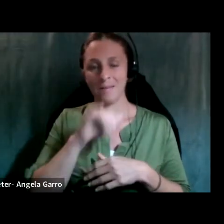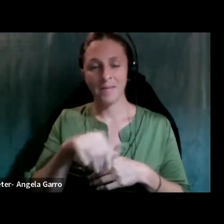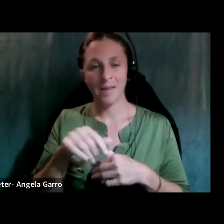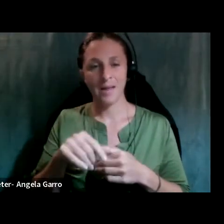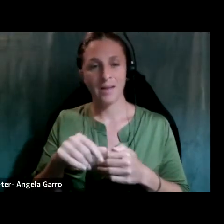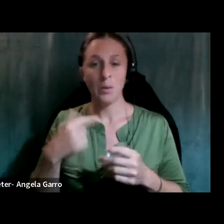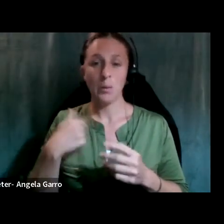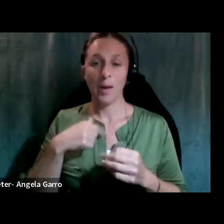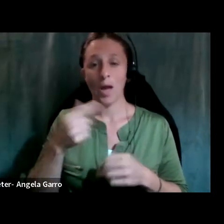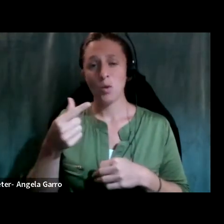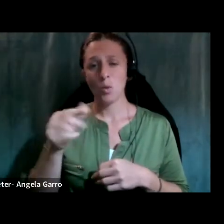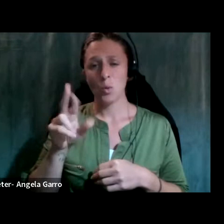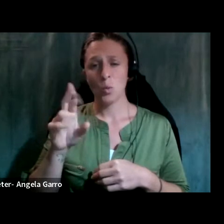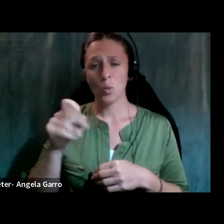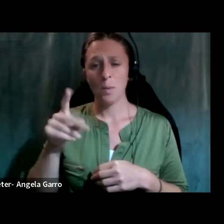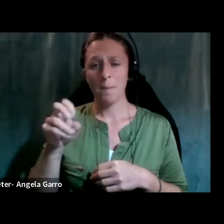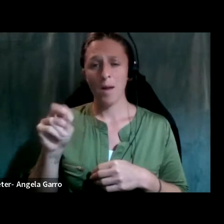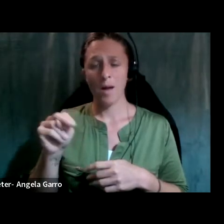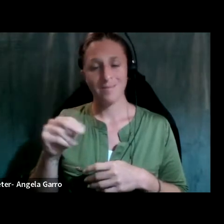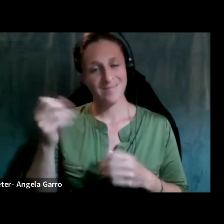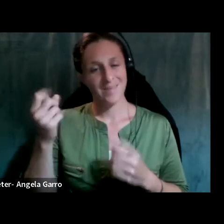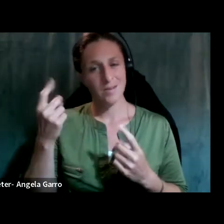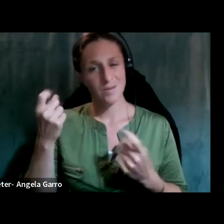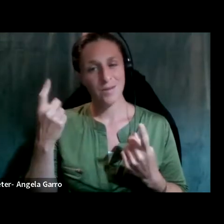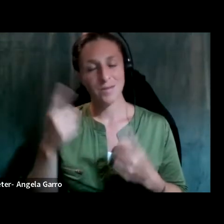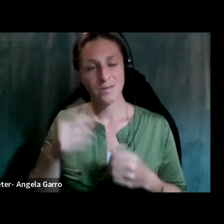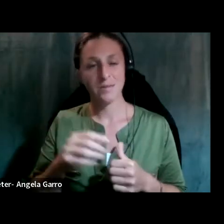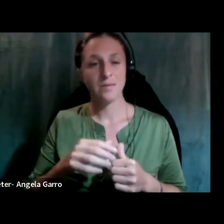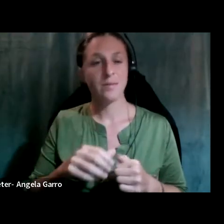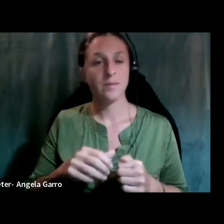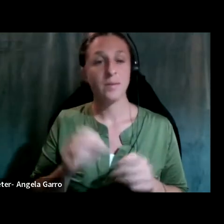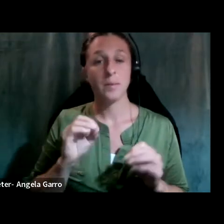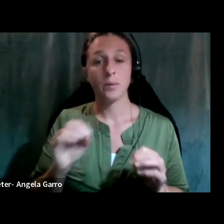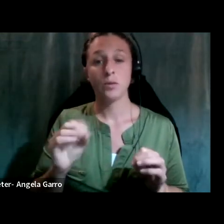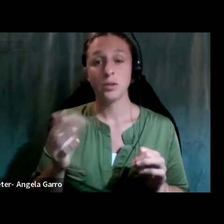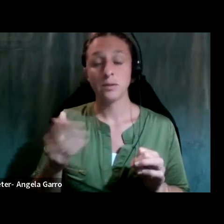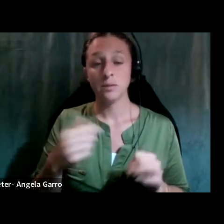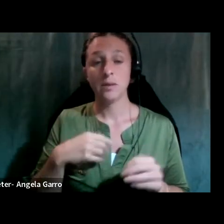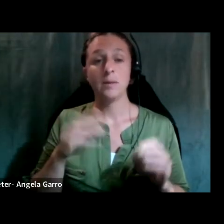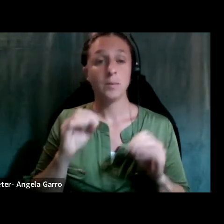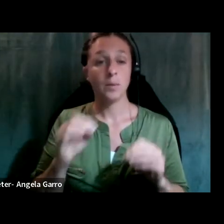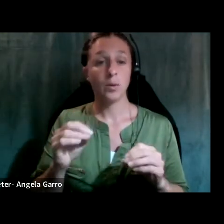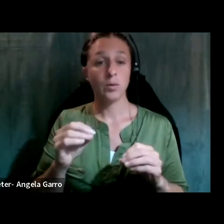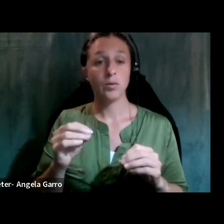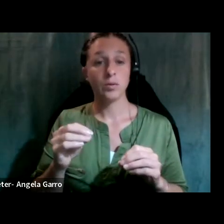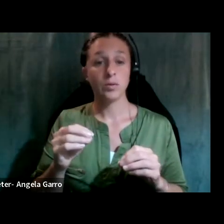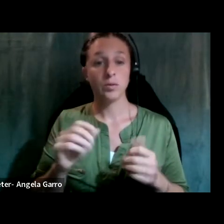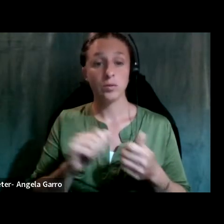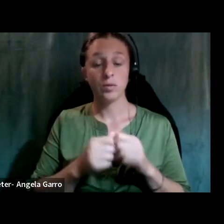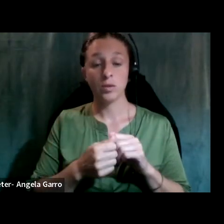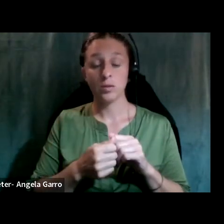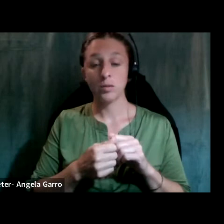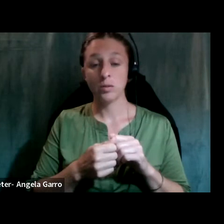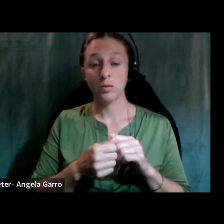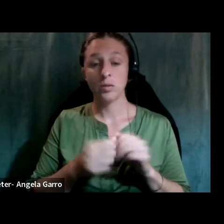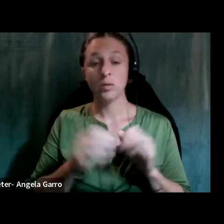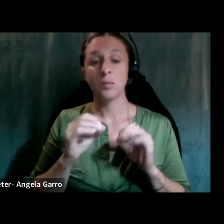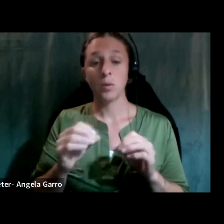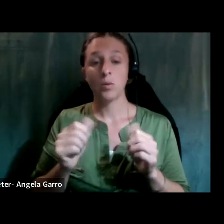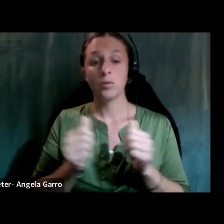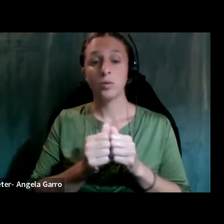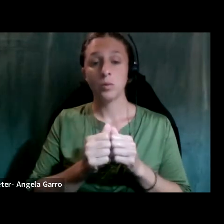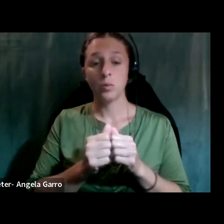you got a Groupon. use that gotcha. ability. I gotcha. So, all right. Motion. I'll make the motion. Do we need to adjust it to motion. say? Motion with